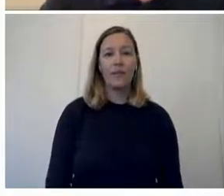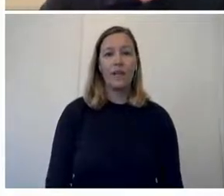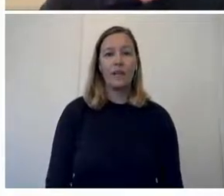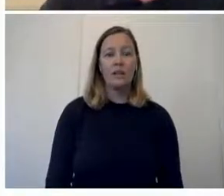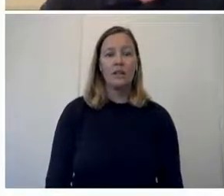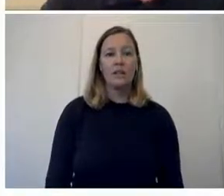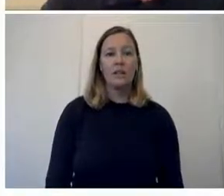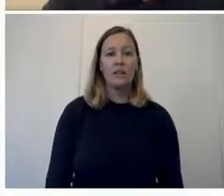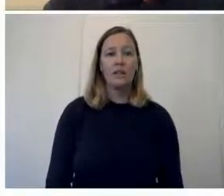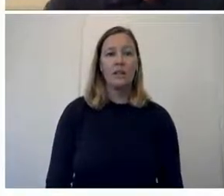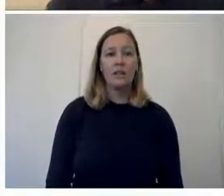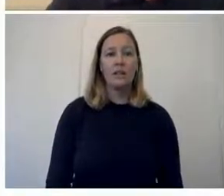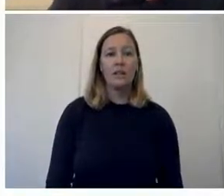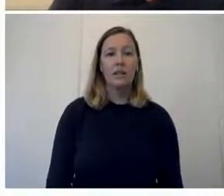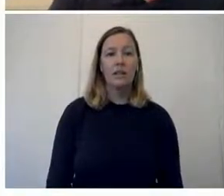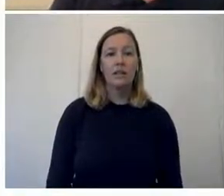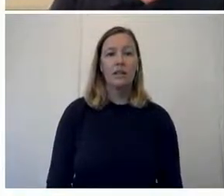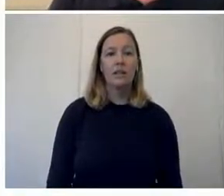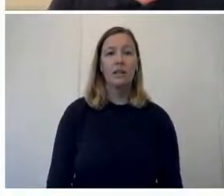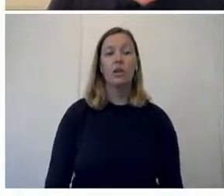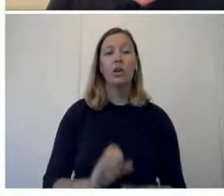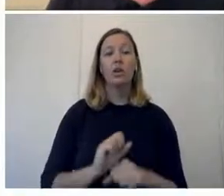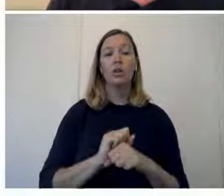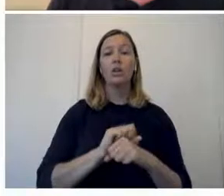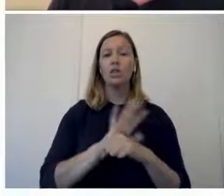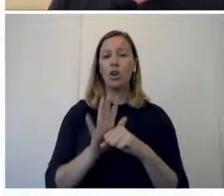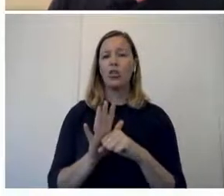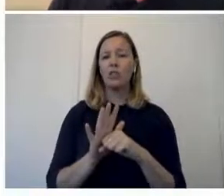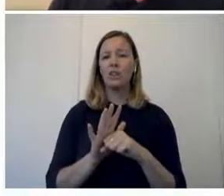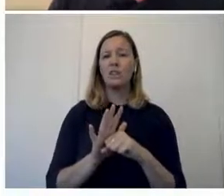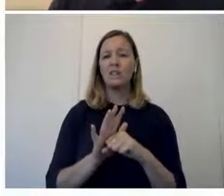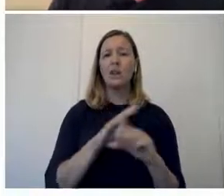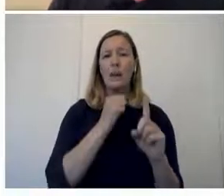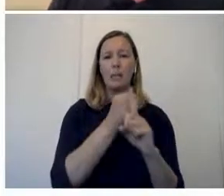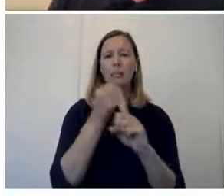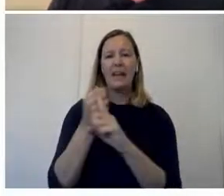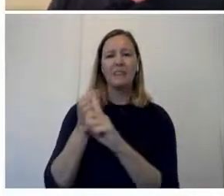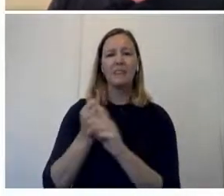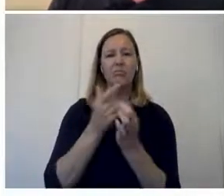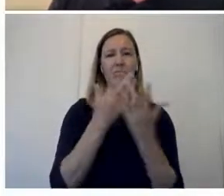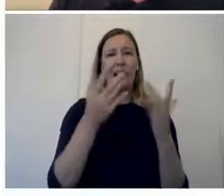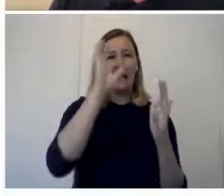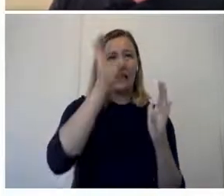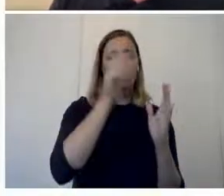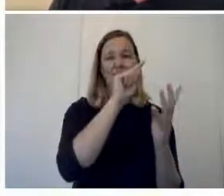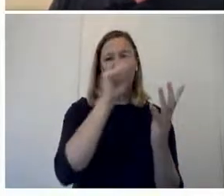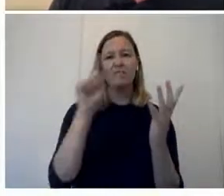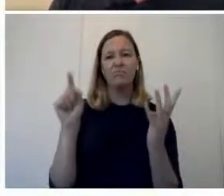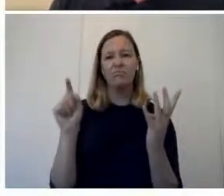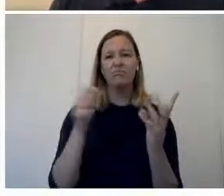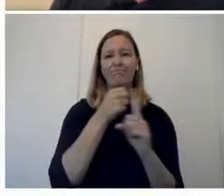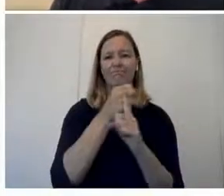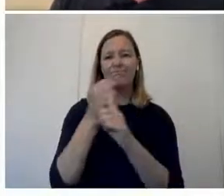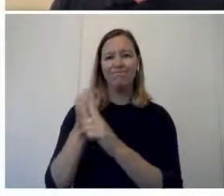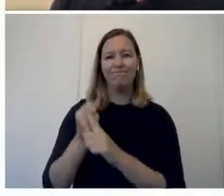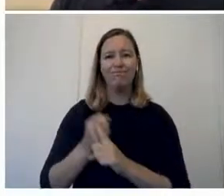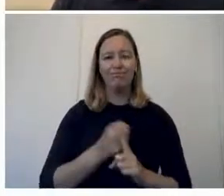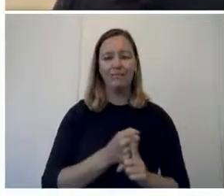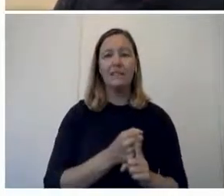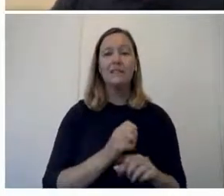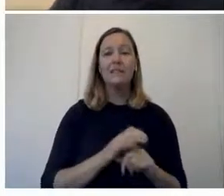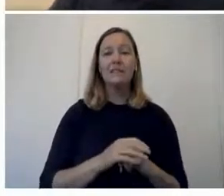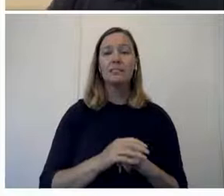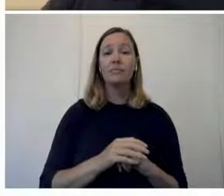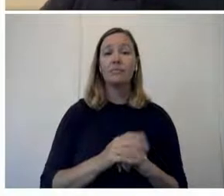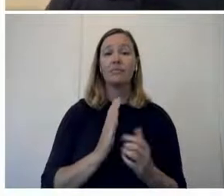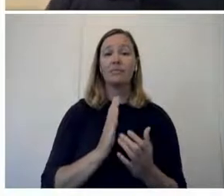COVID's affected most countries in the world, and you know, we've spent most of the last 2 years being really jealous